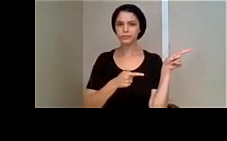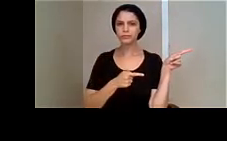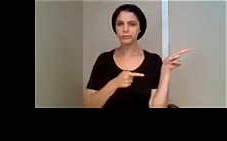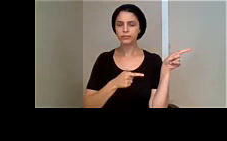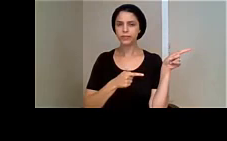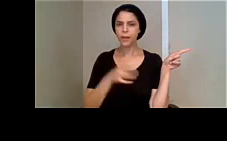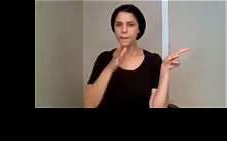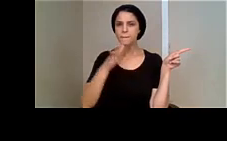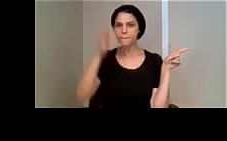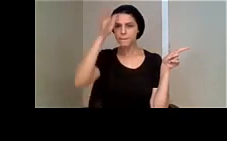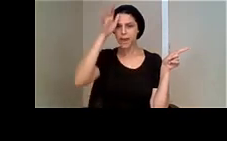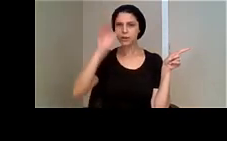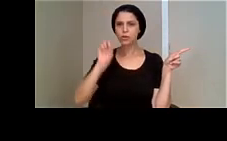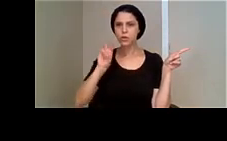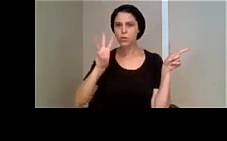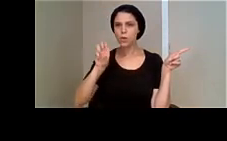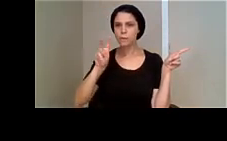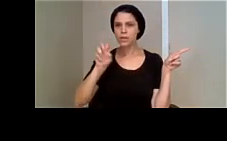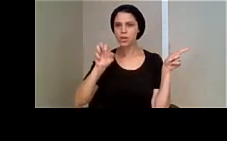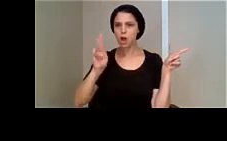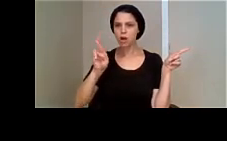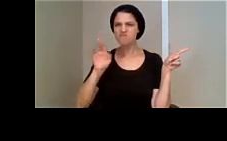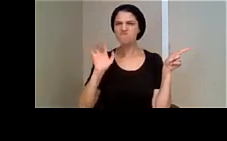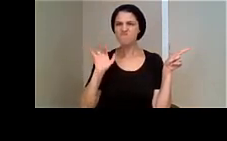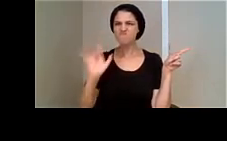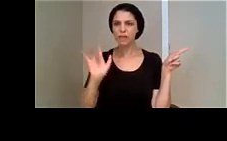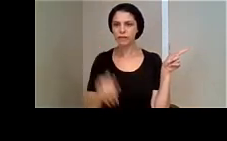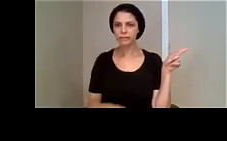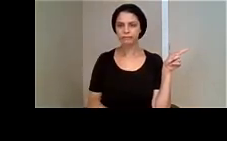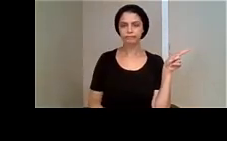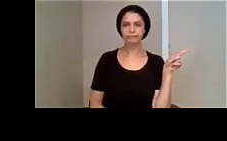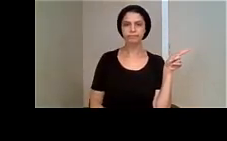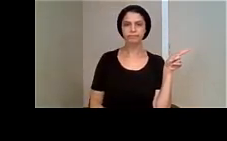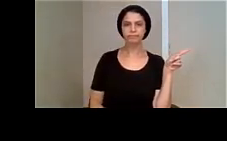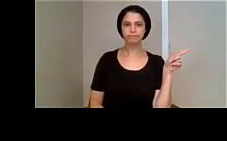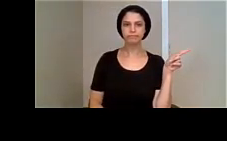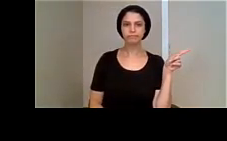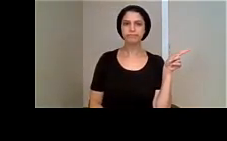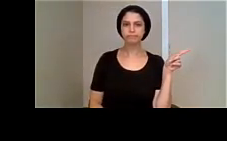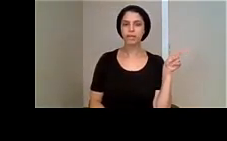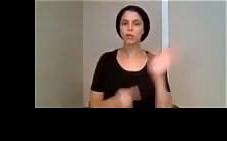parent webinar series recording. So if I click on that link, it's going to show me,